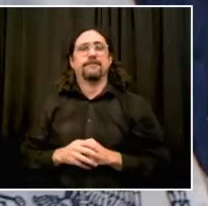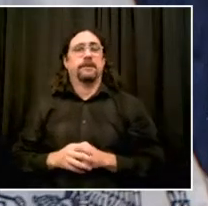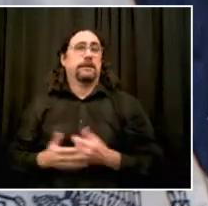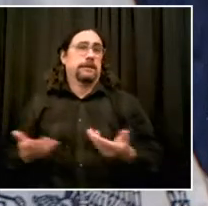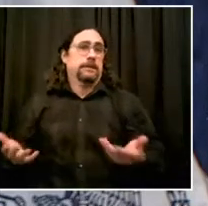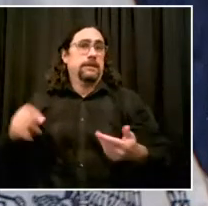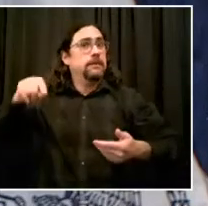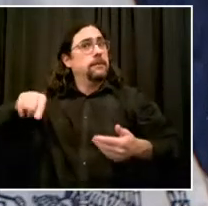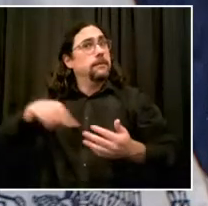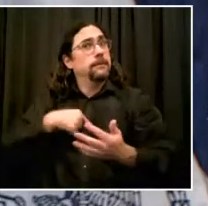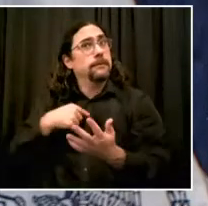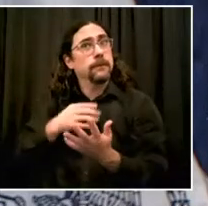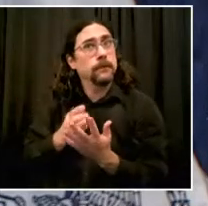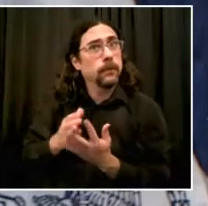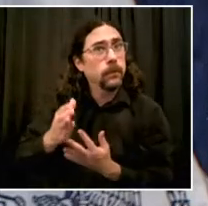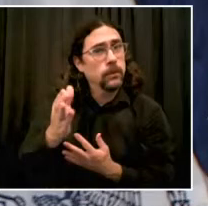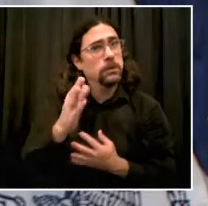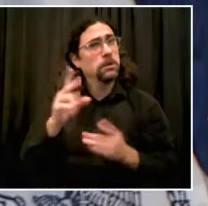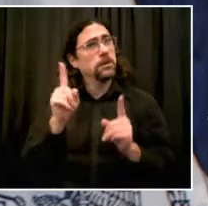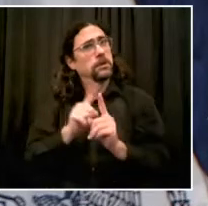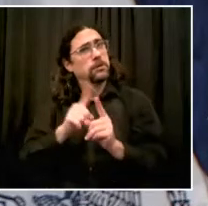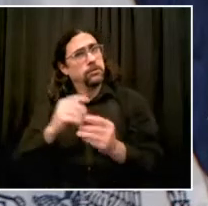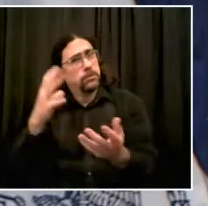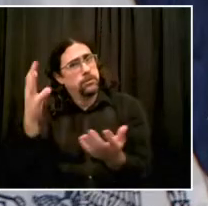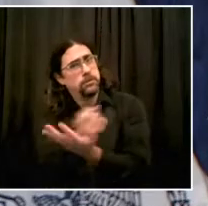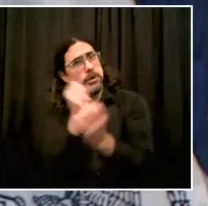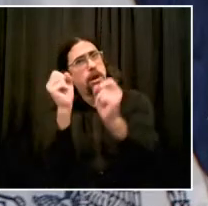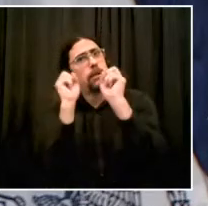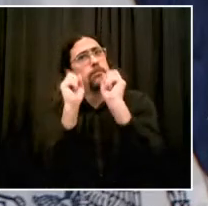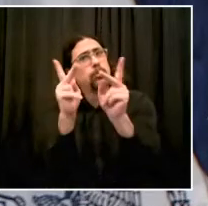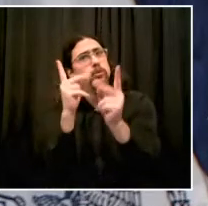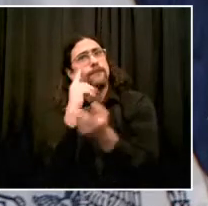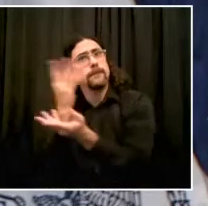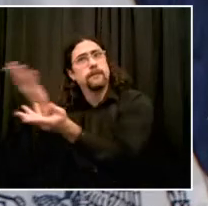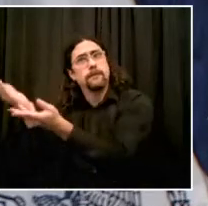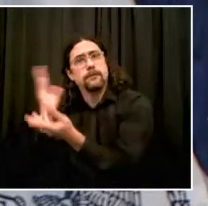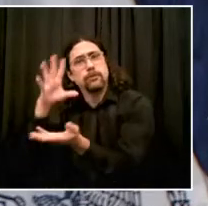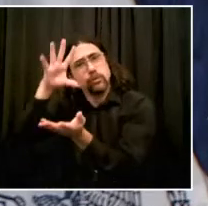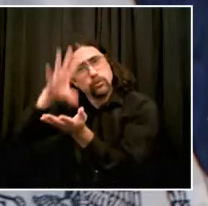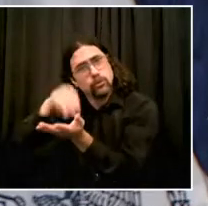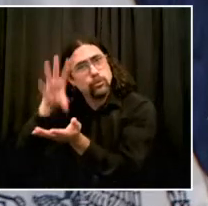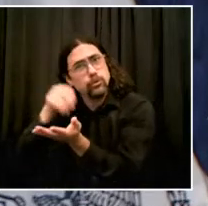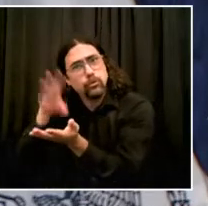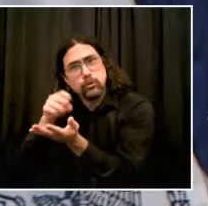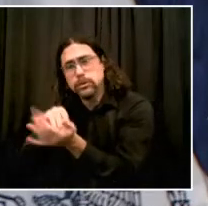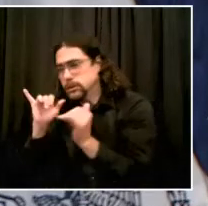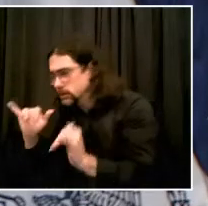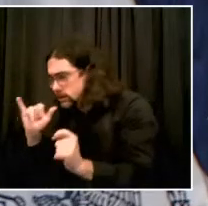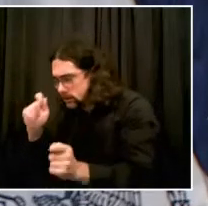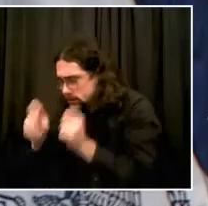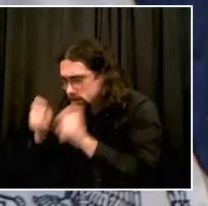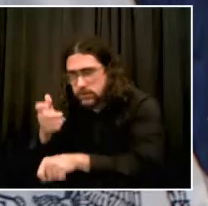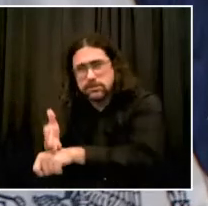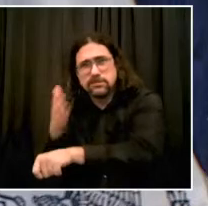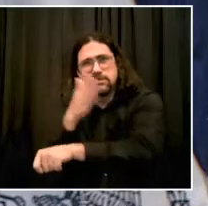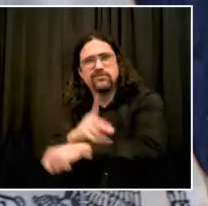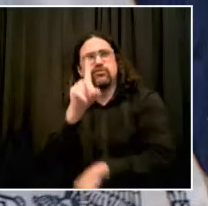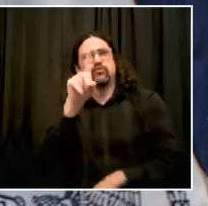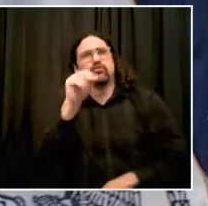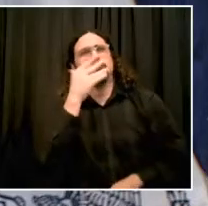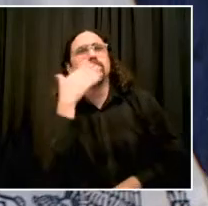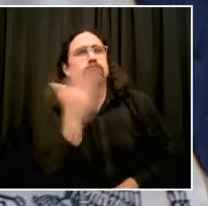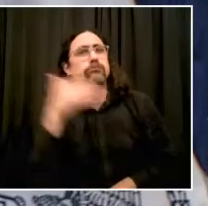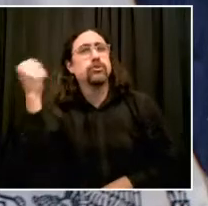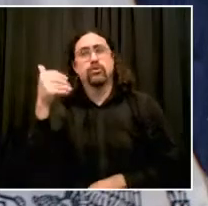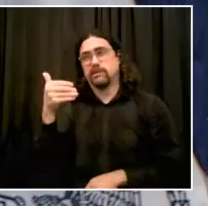whole states in this country that do everything with mail-in, and it works perfectly well. It can be done. So I think